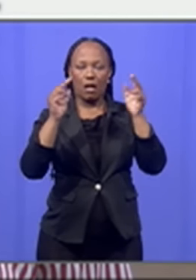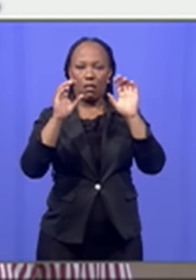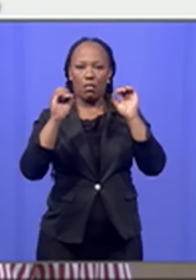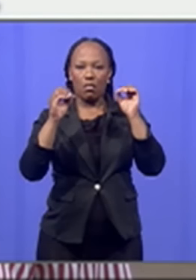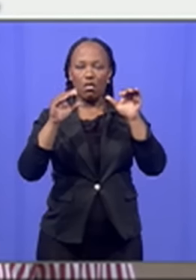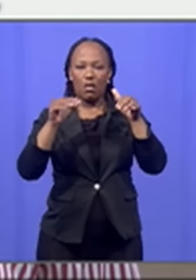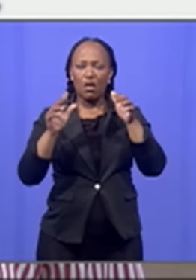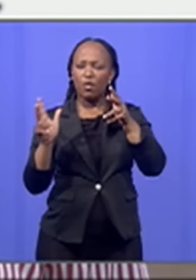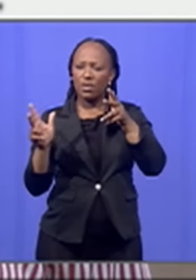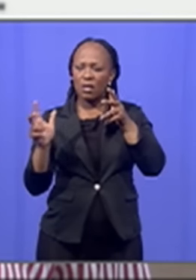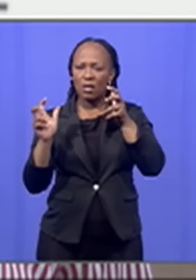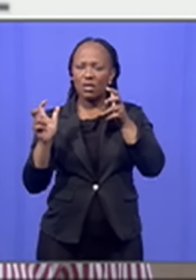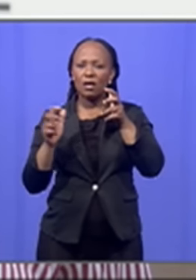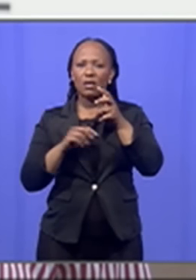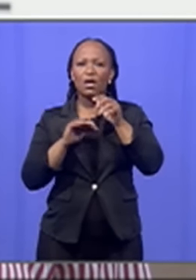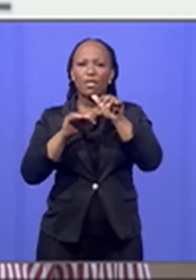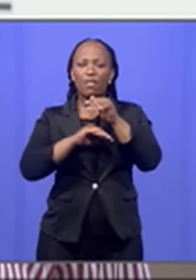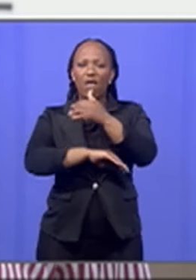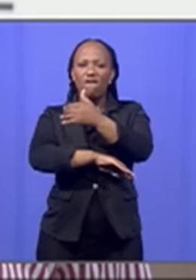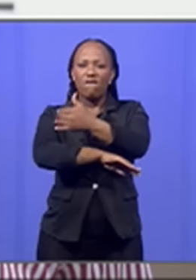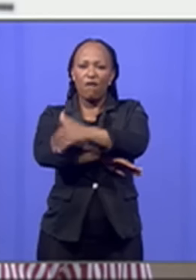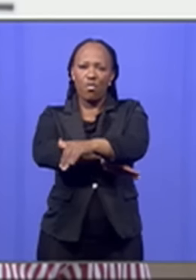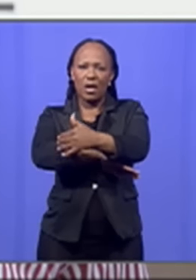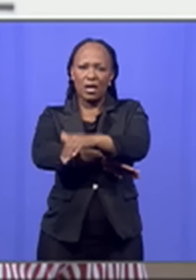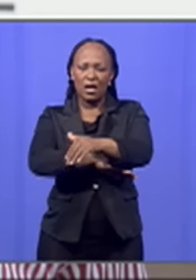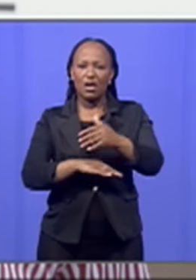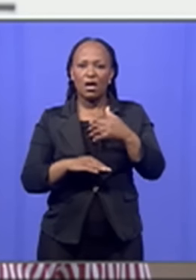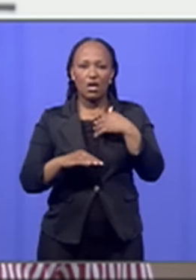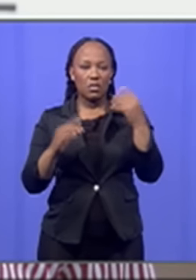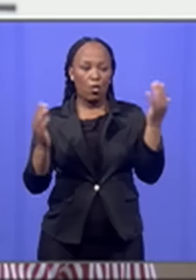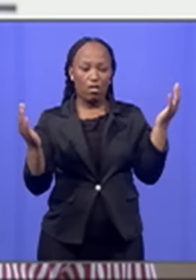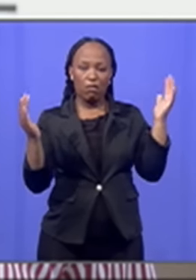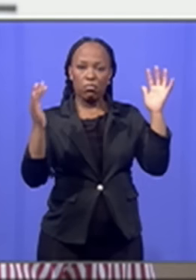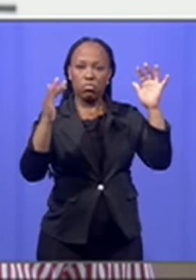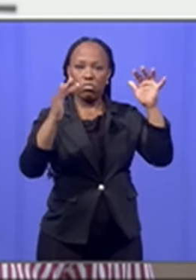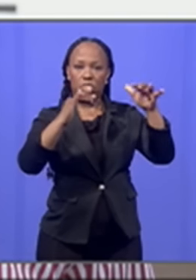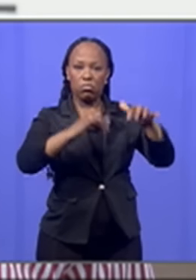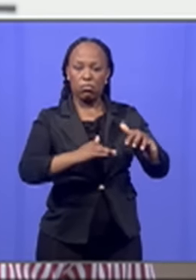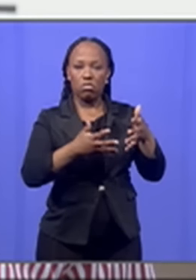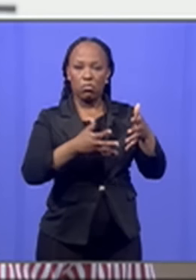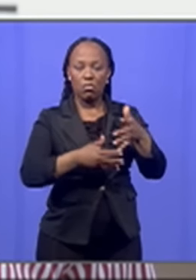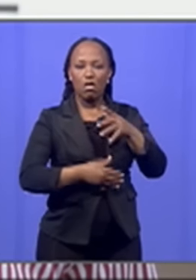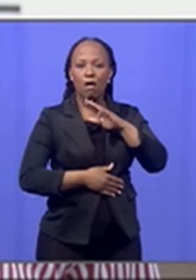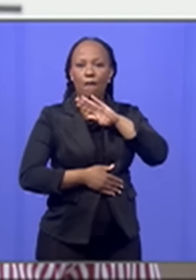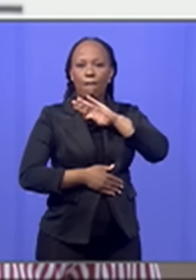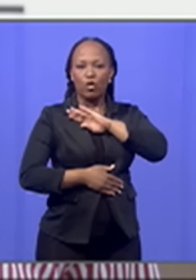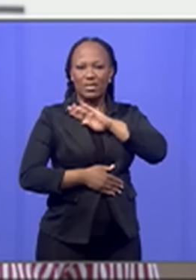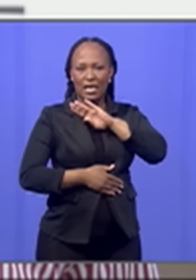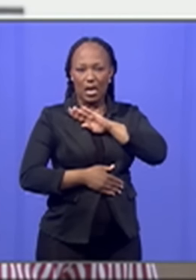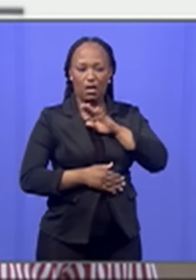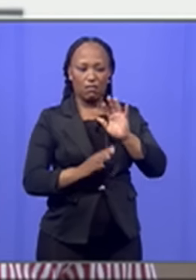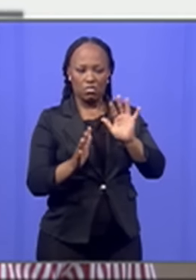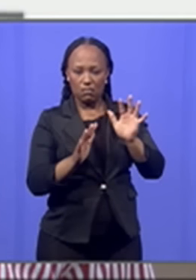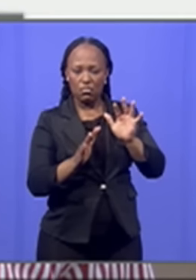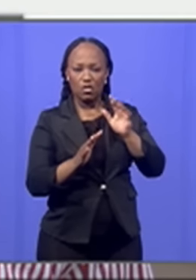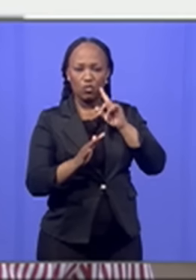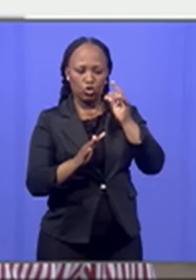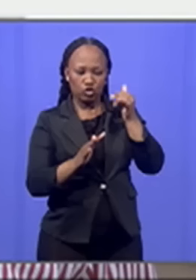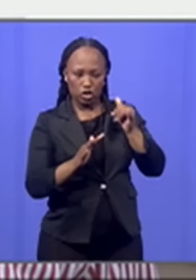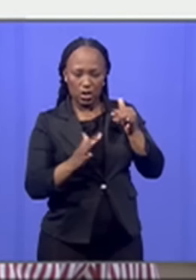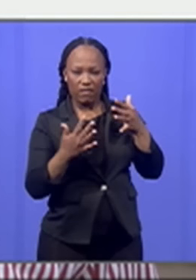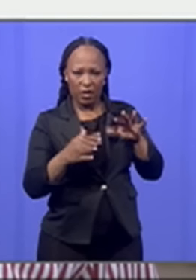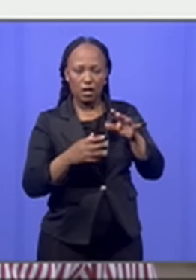ka taba ya hore bafaladi ba tlotla mo Mosena mo lengwe re ba tlo ba lokisha re ba naheng tša